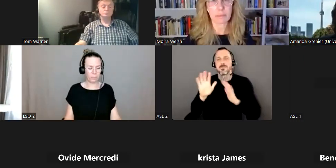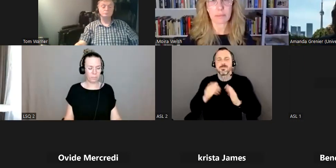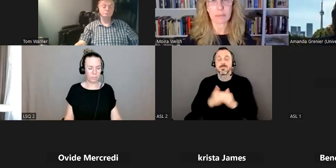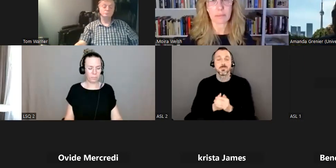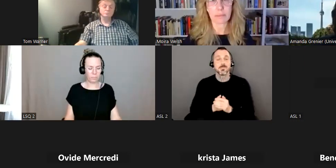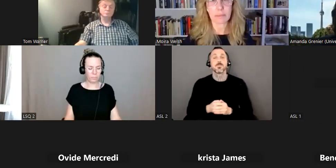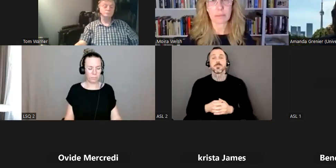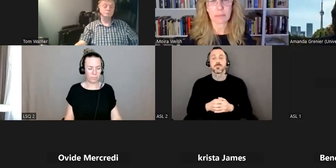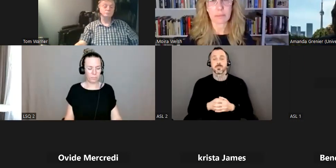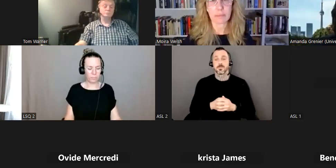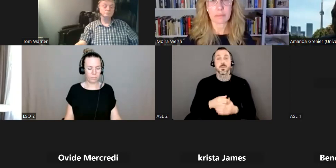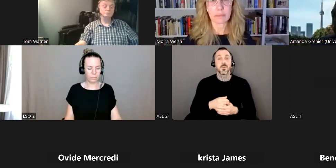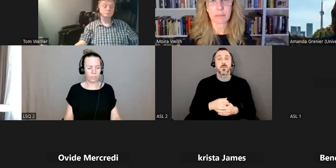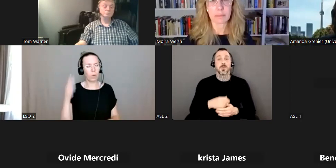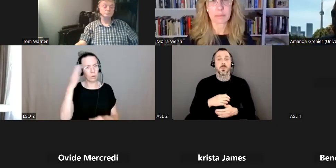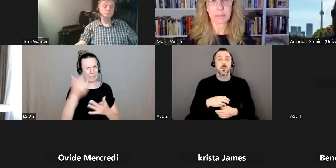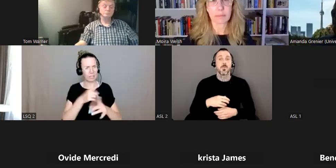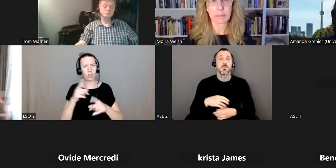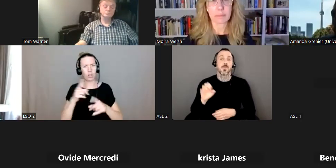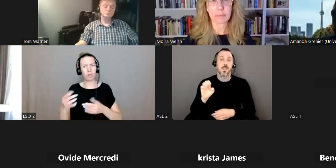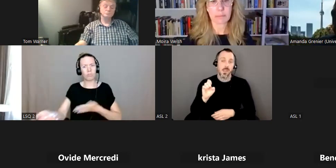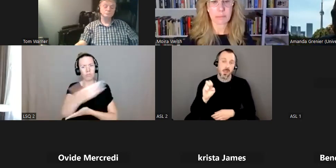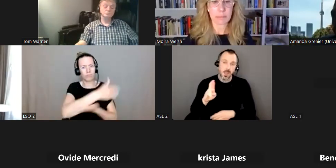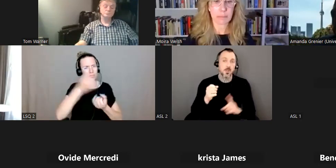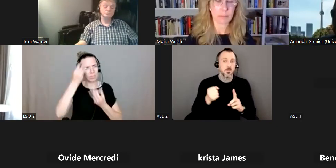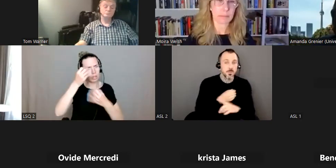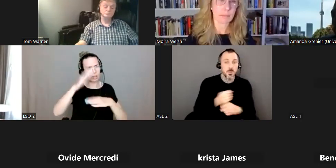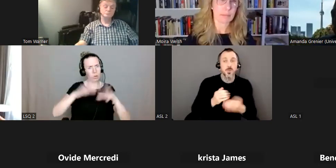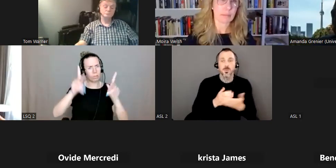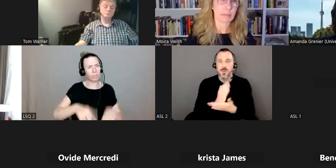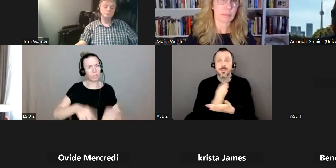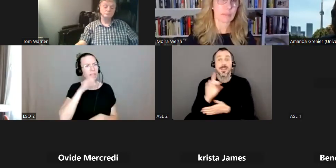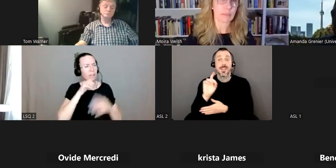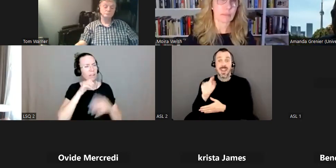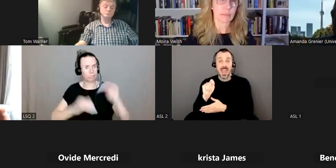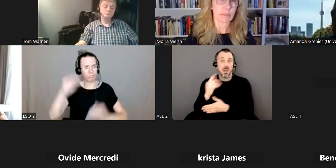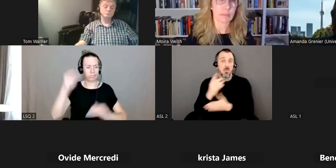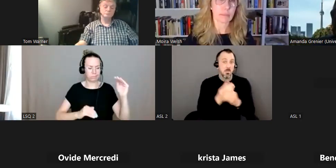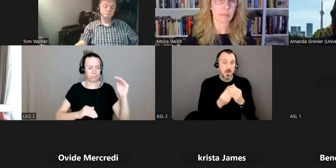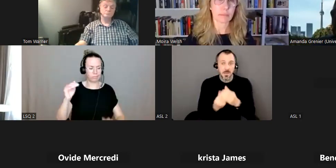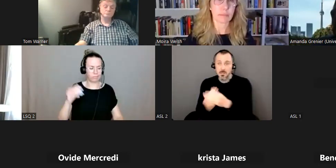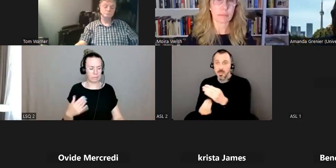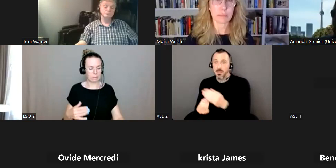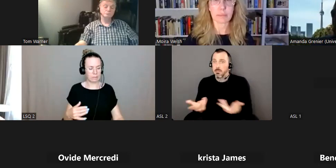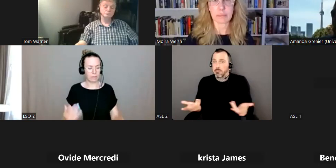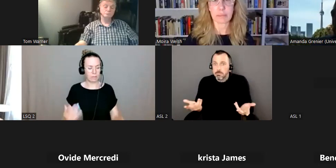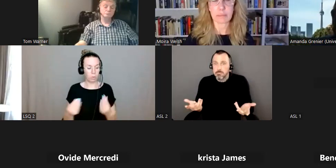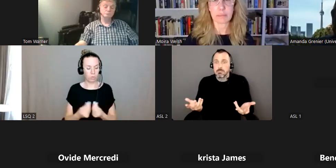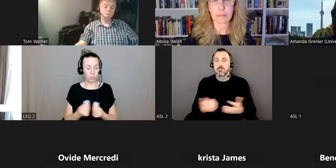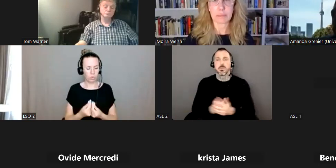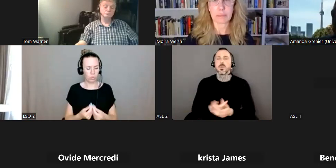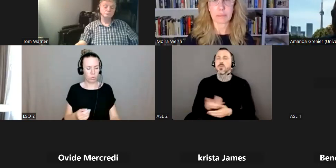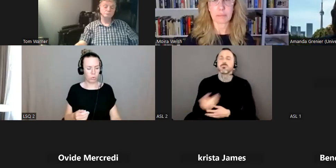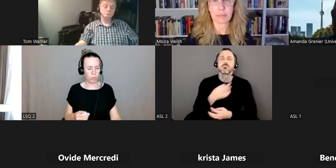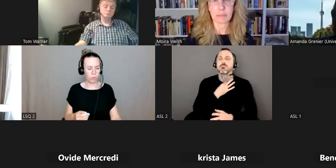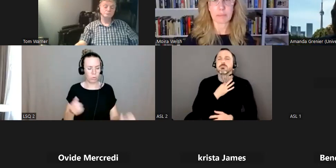this area of elder abuse and elder rights are profound. You know, can you speak a little bit about some of those barriers or some of those gaps that